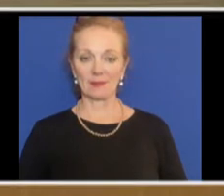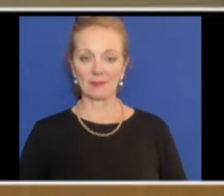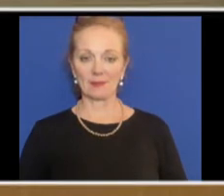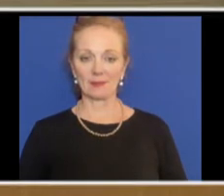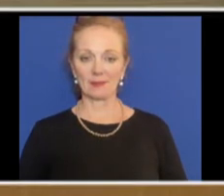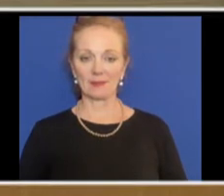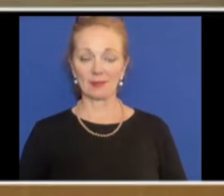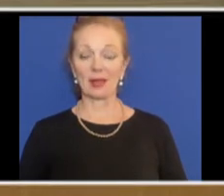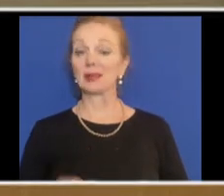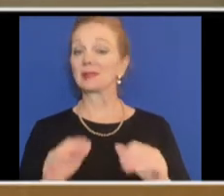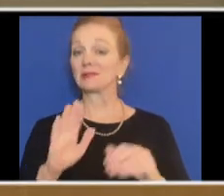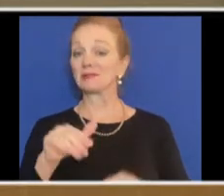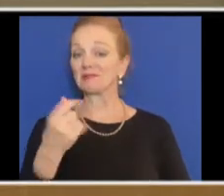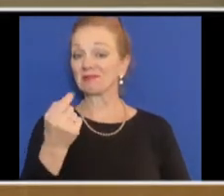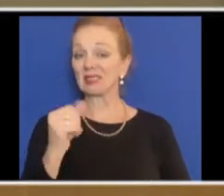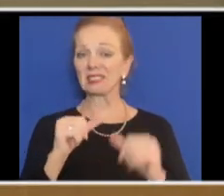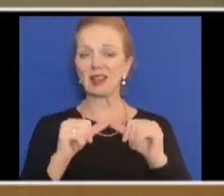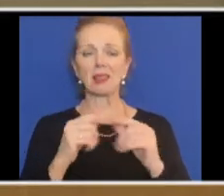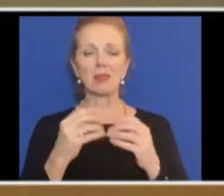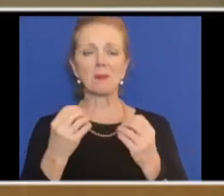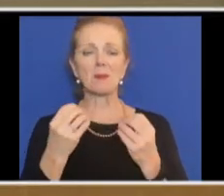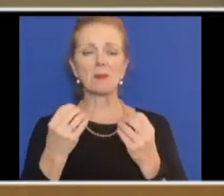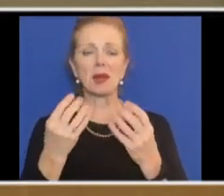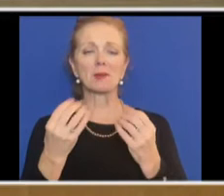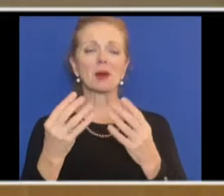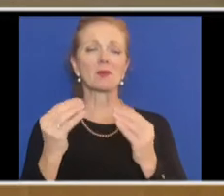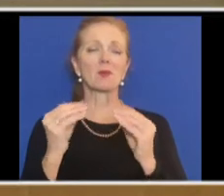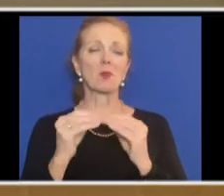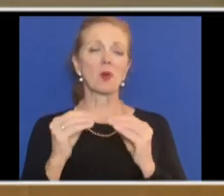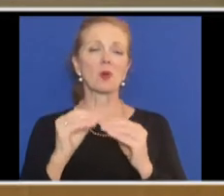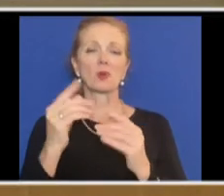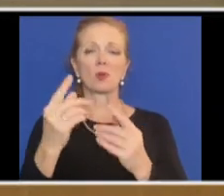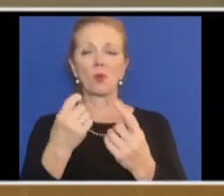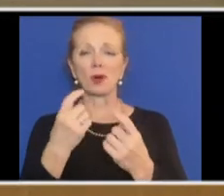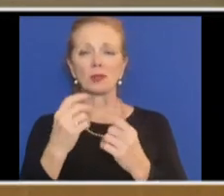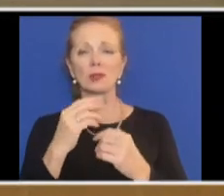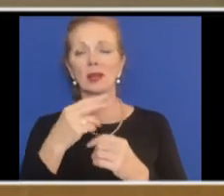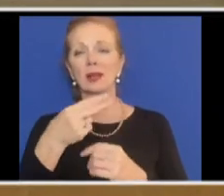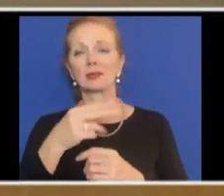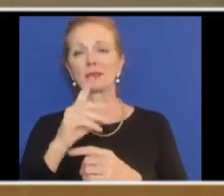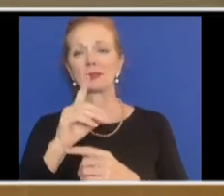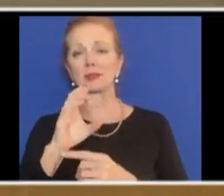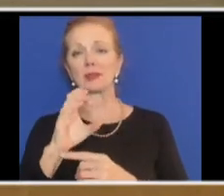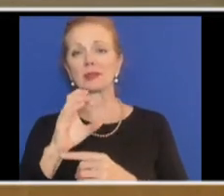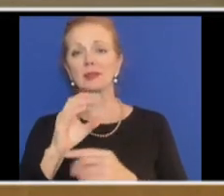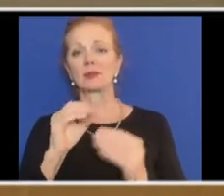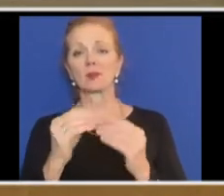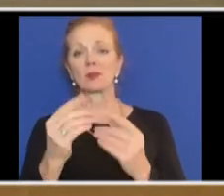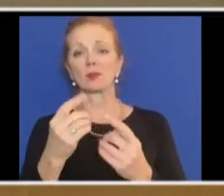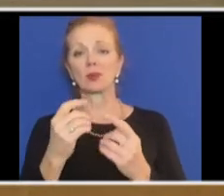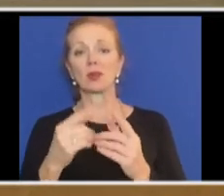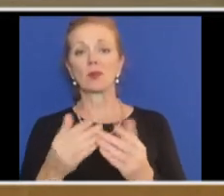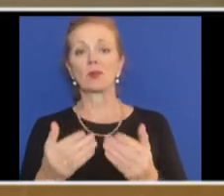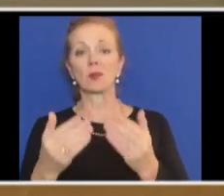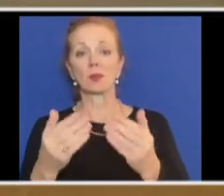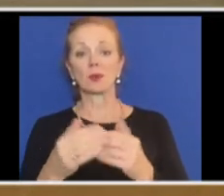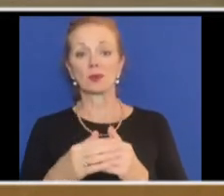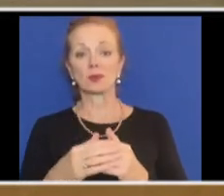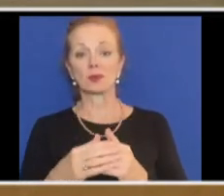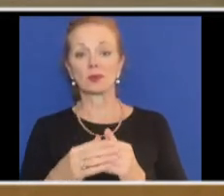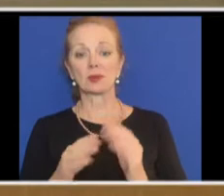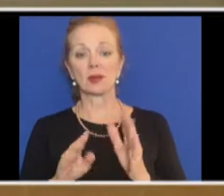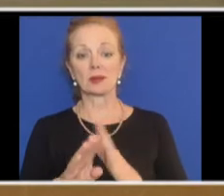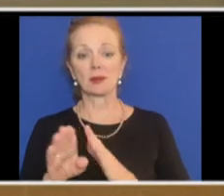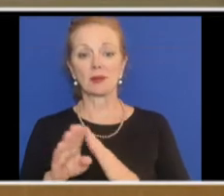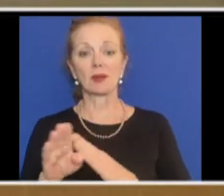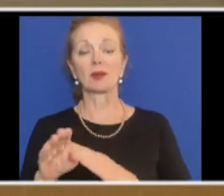there's still lots of other questions um that the HCC is still having discussions with this proposed uh development